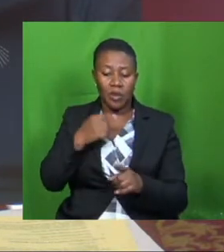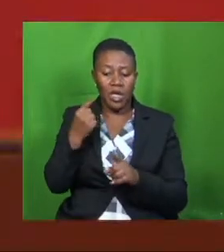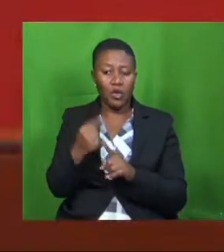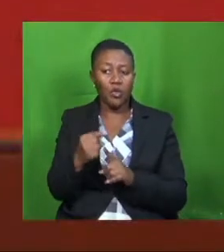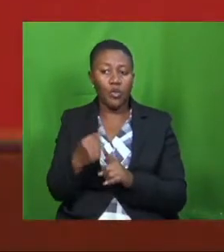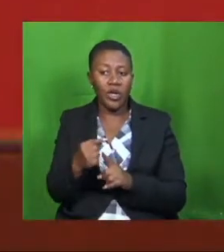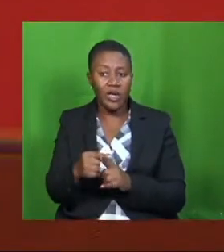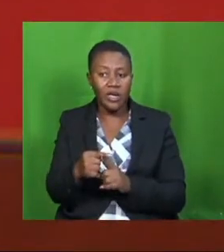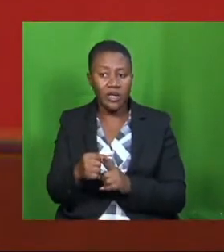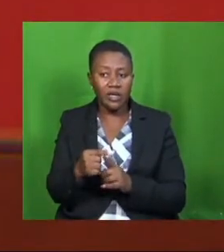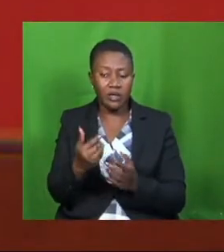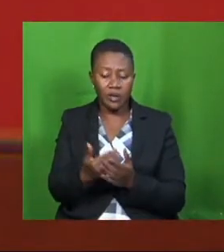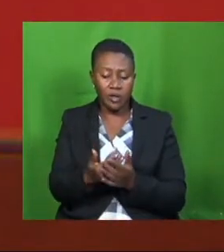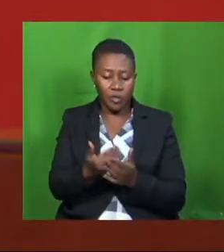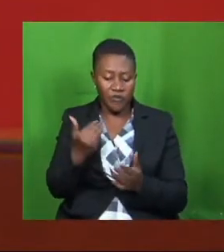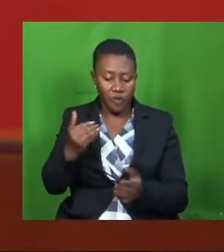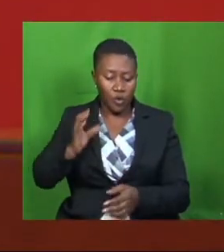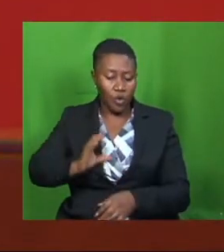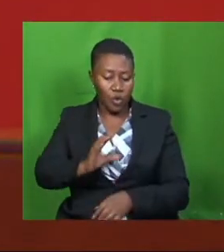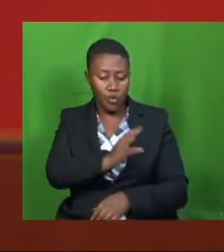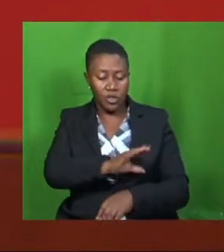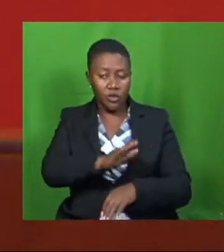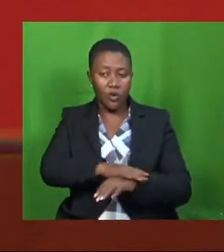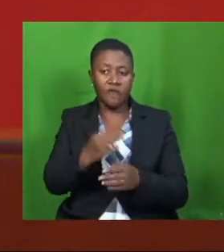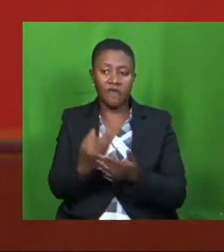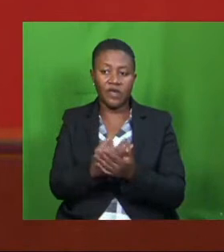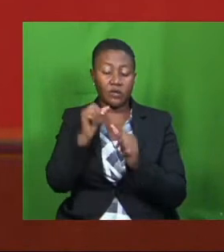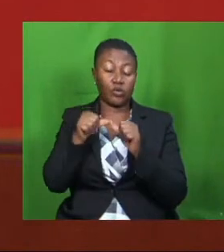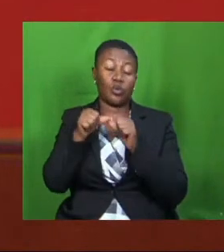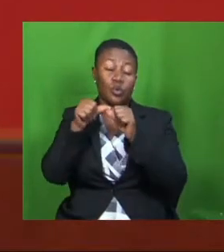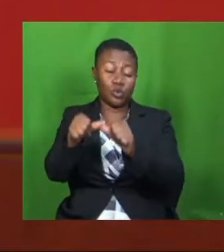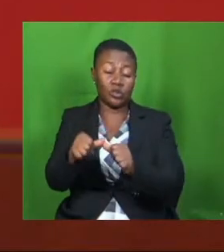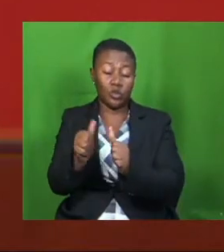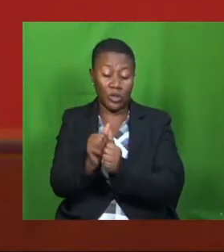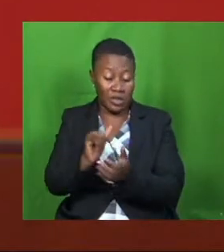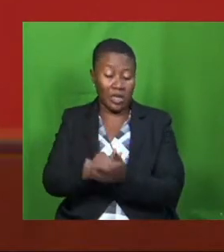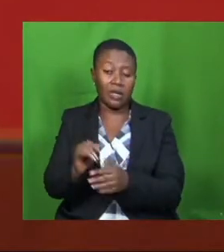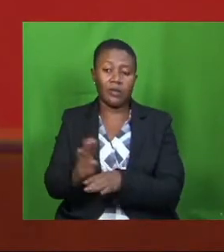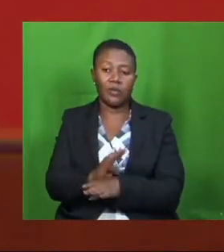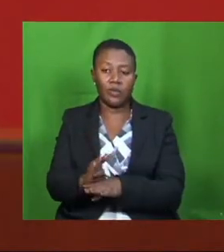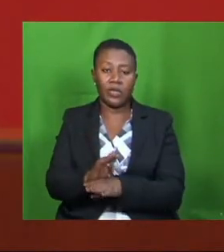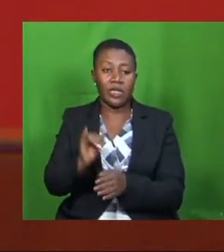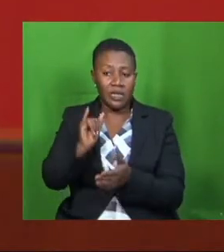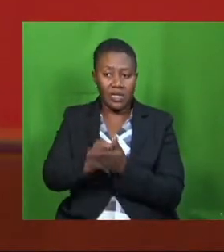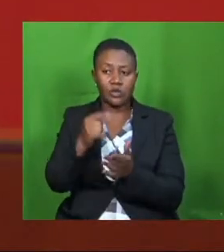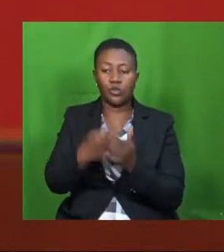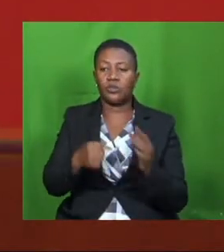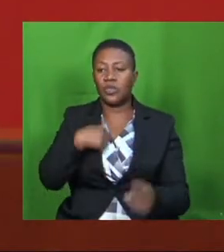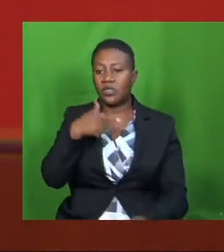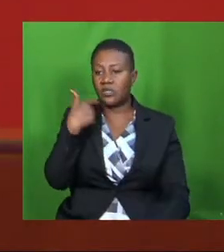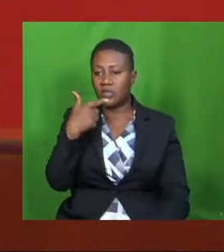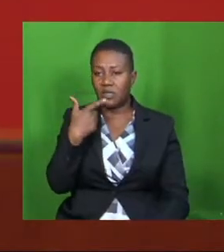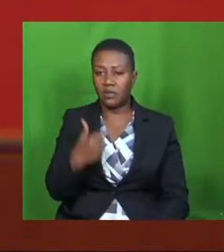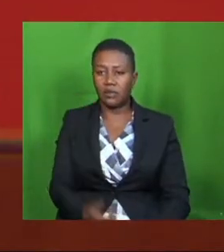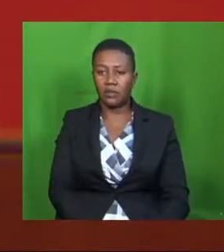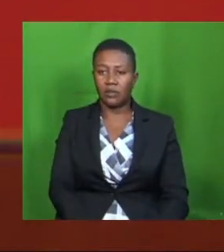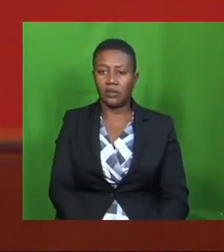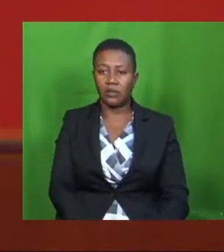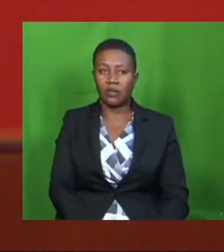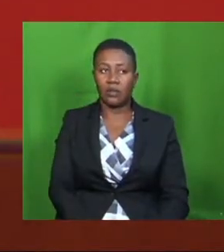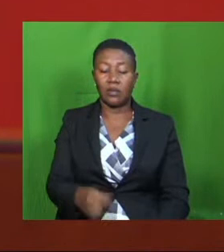And the late Right Honorable Justice Daniel Francis Annan was confronted with it when the